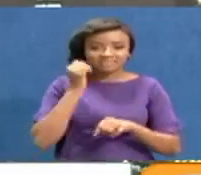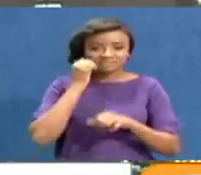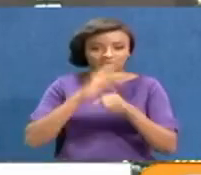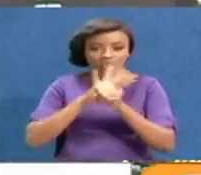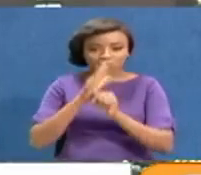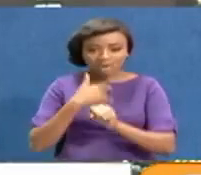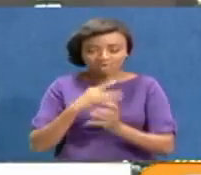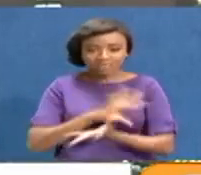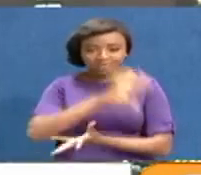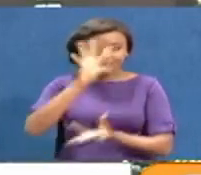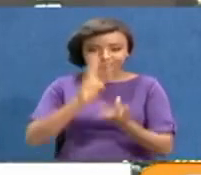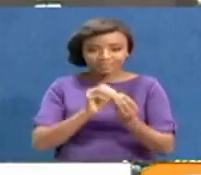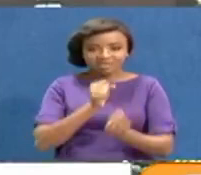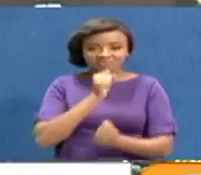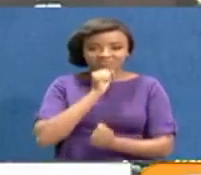virus, bringing to